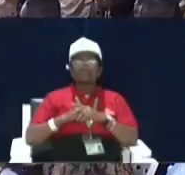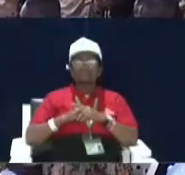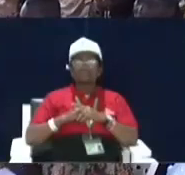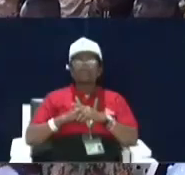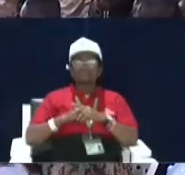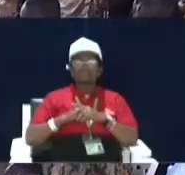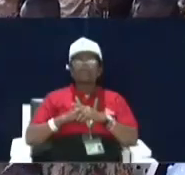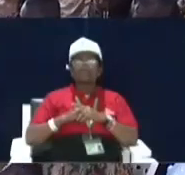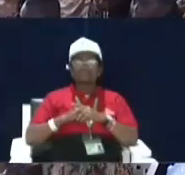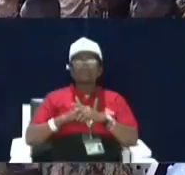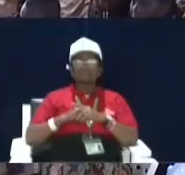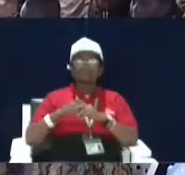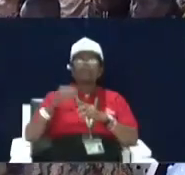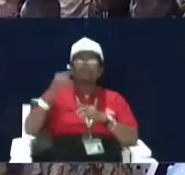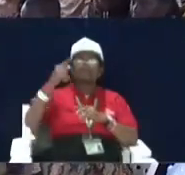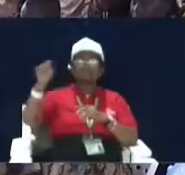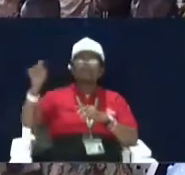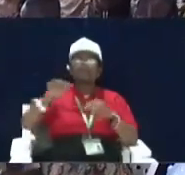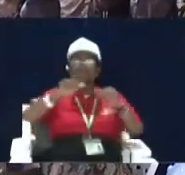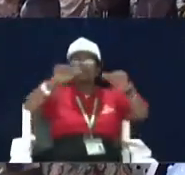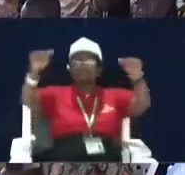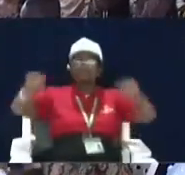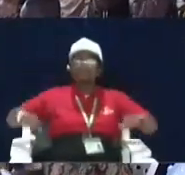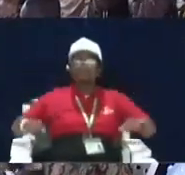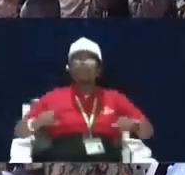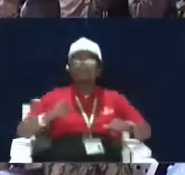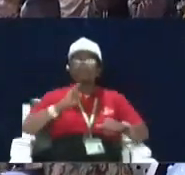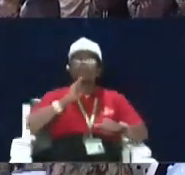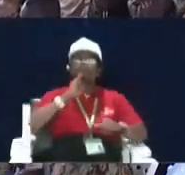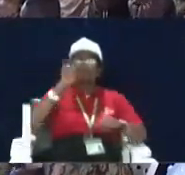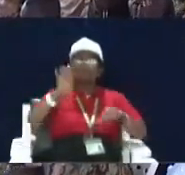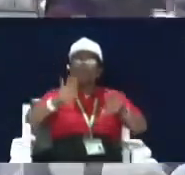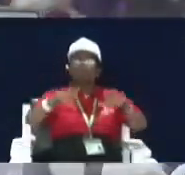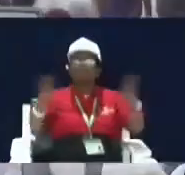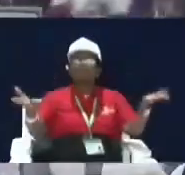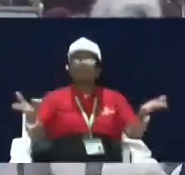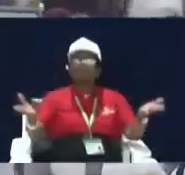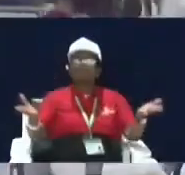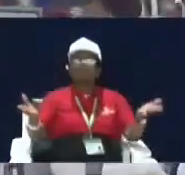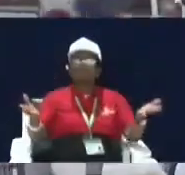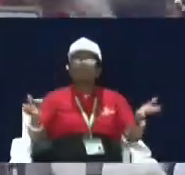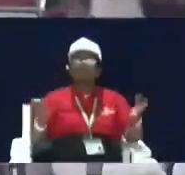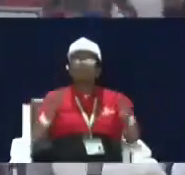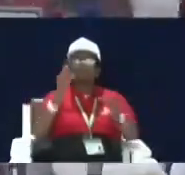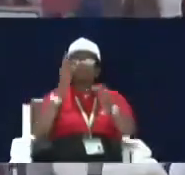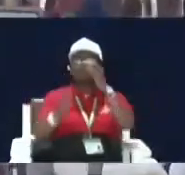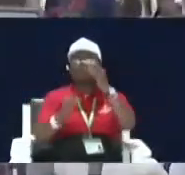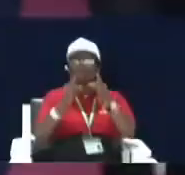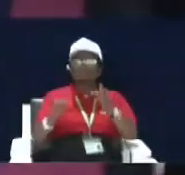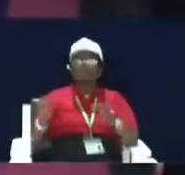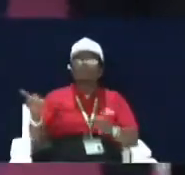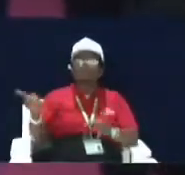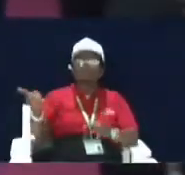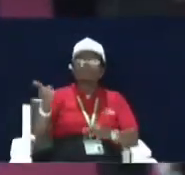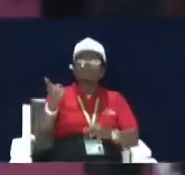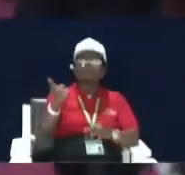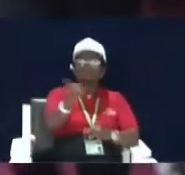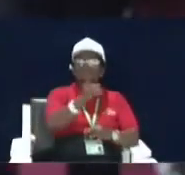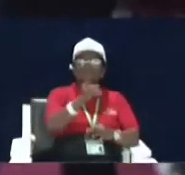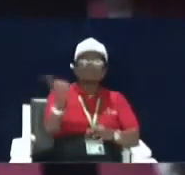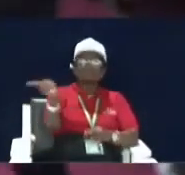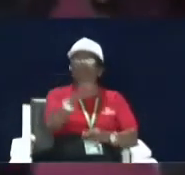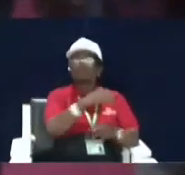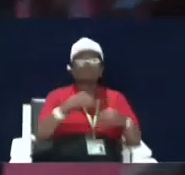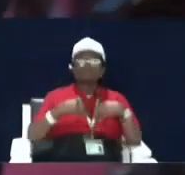The altar is open. You have approximately 15 minutes to